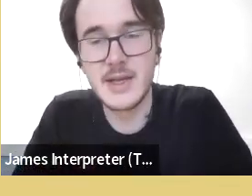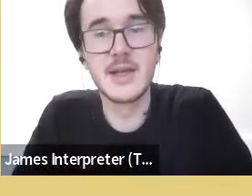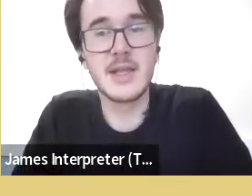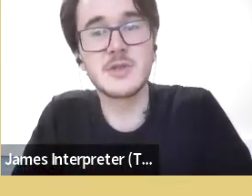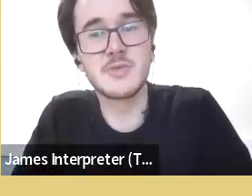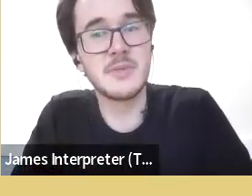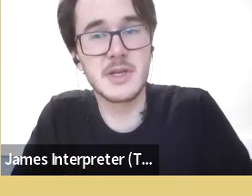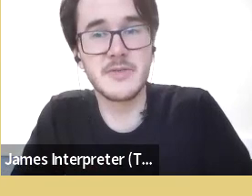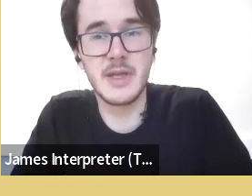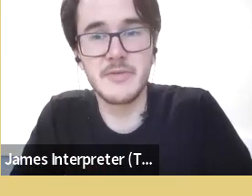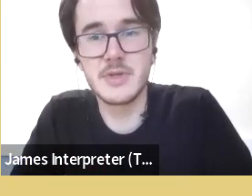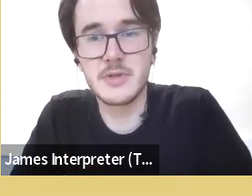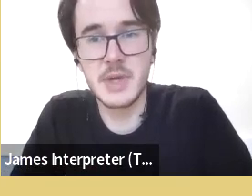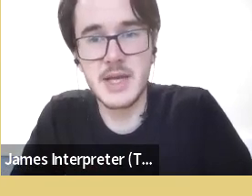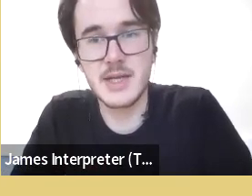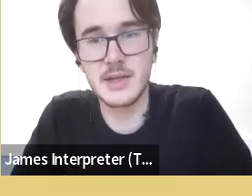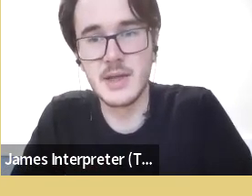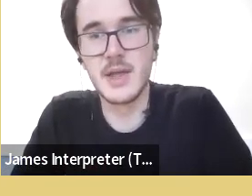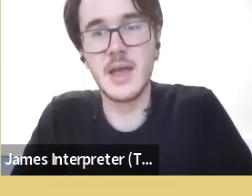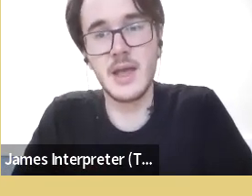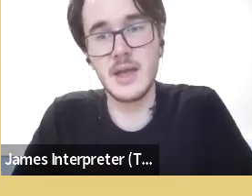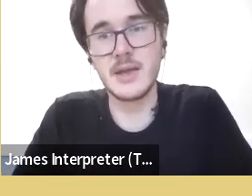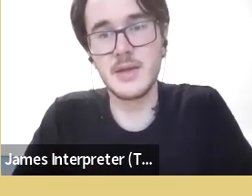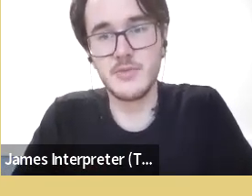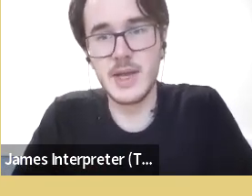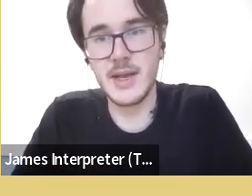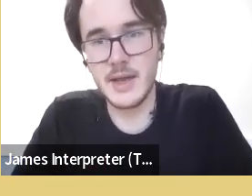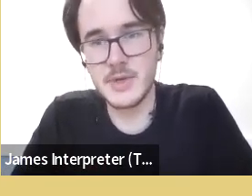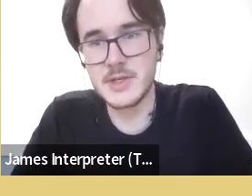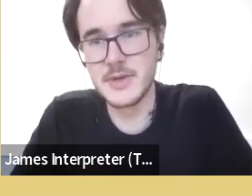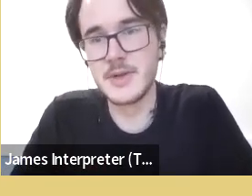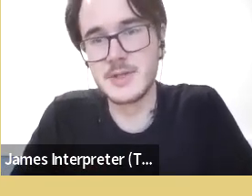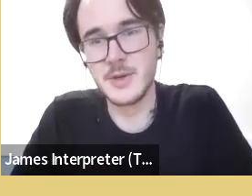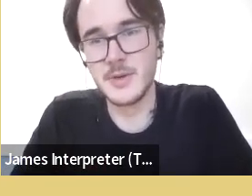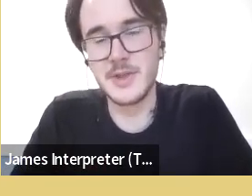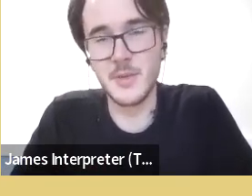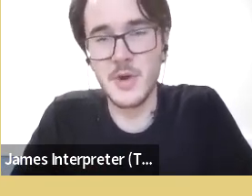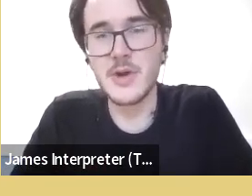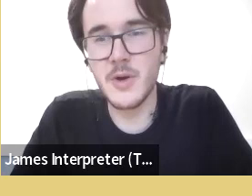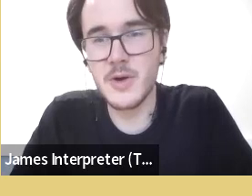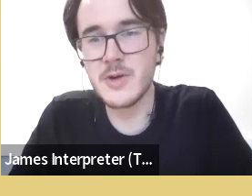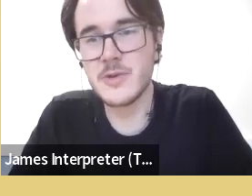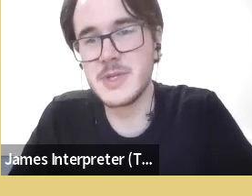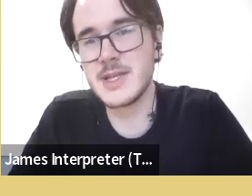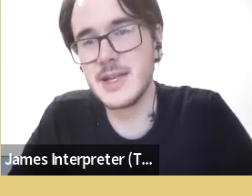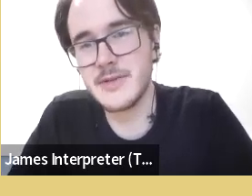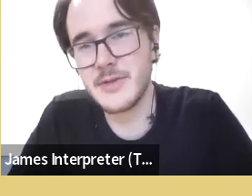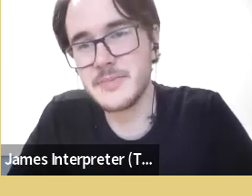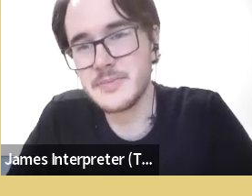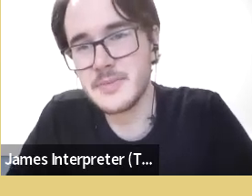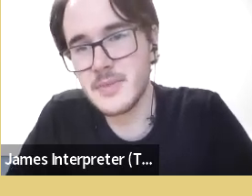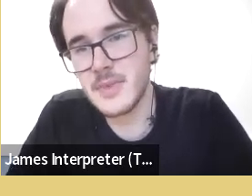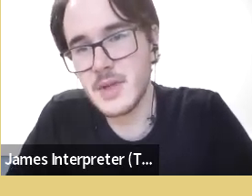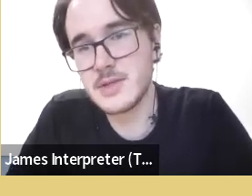differently. That's really because of the influence of BSL in written language. So the word order would be slightly